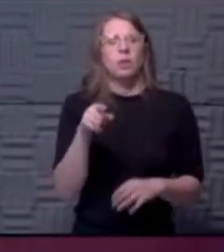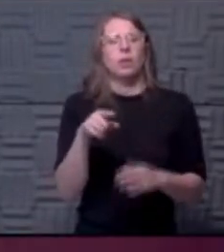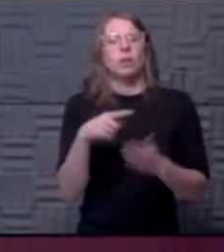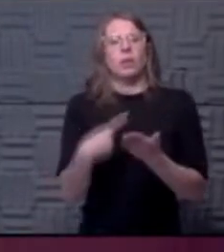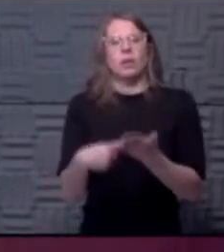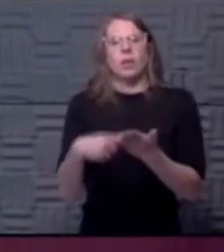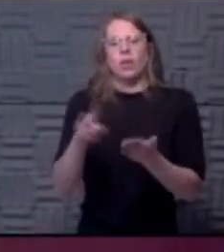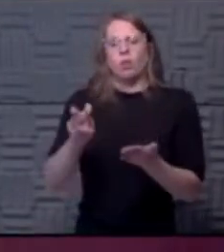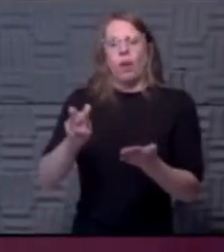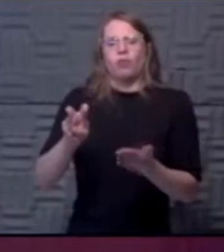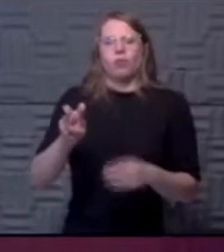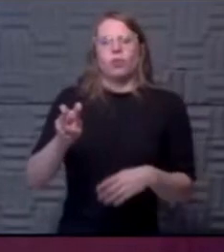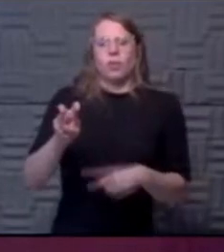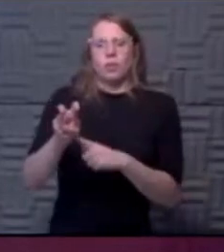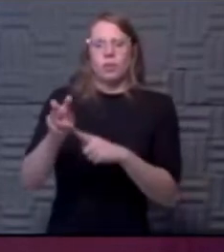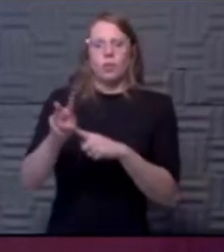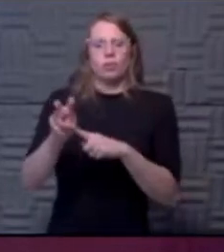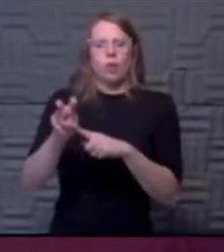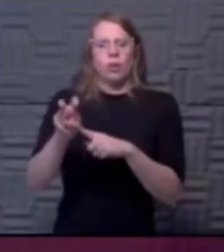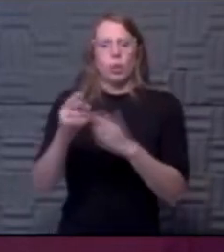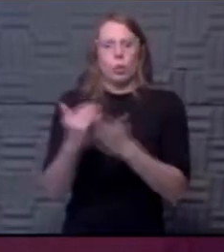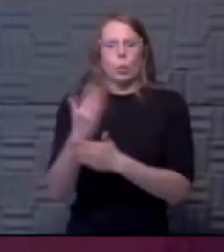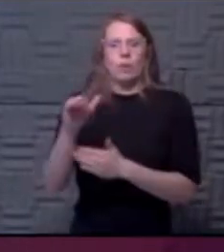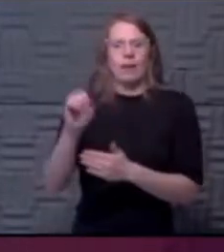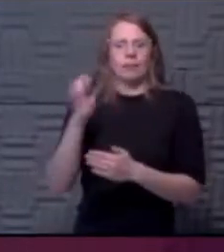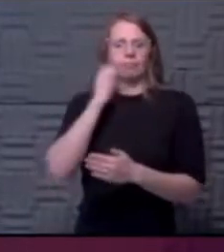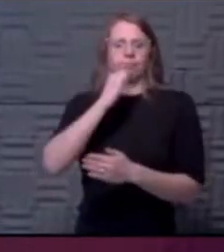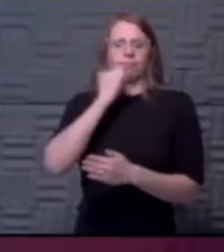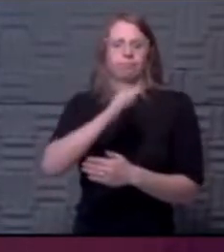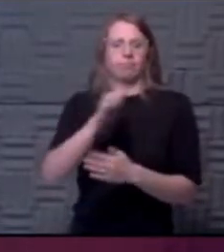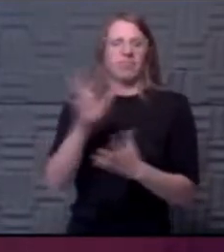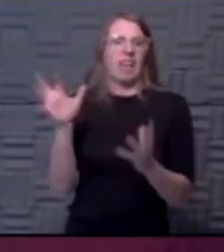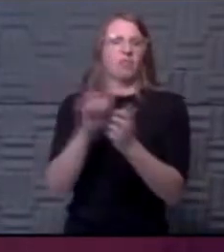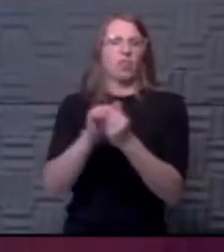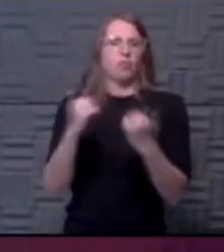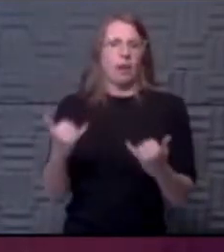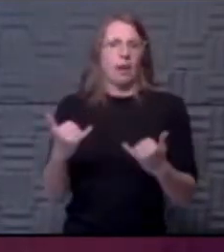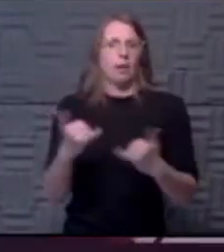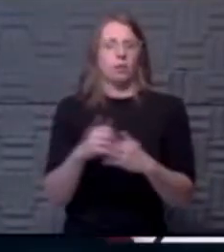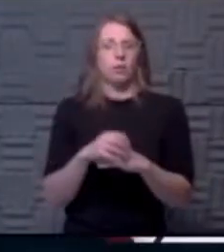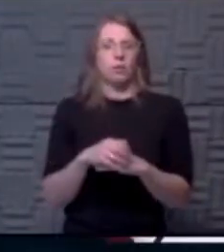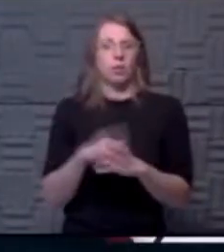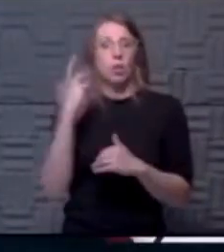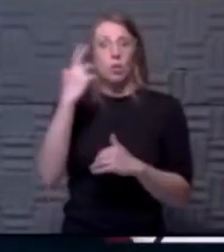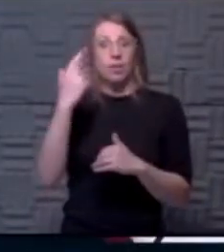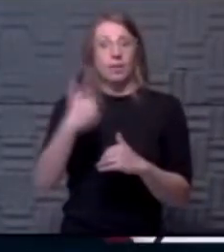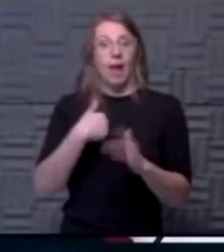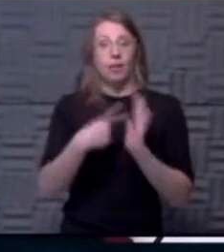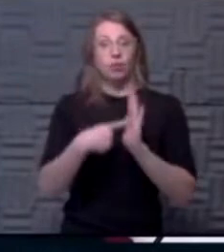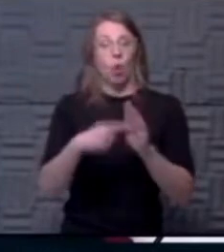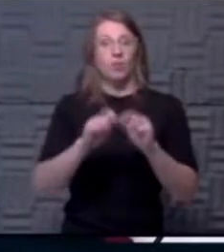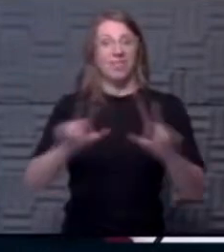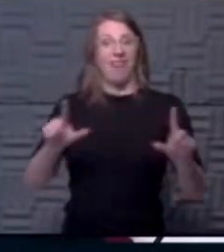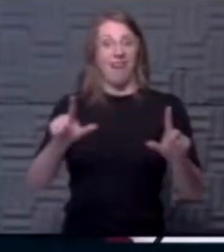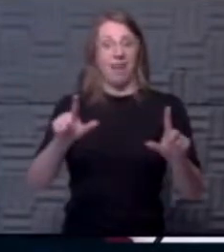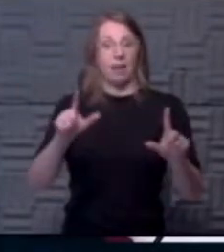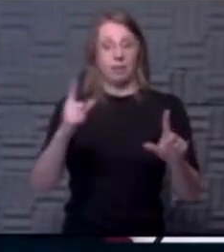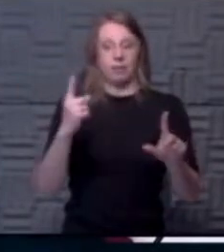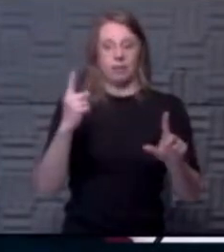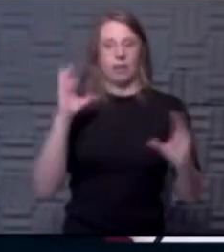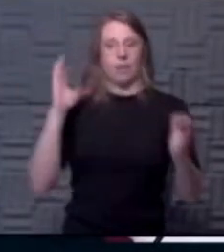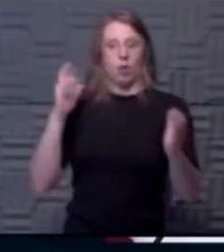about 200, that number of 200 new cases per day sort of on average right now. It's the reason that I showed the slide of where we were a year